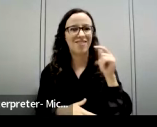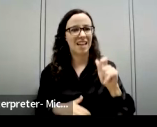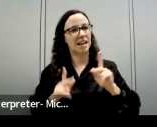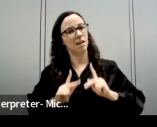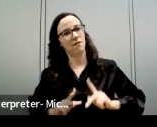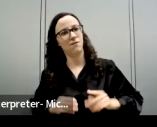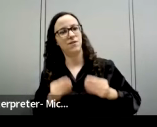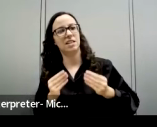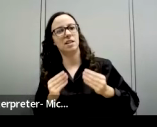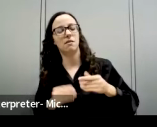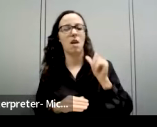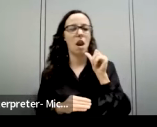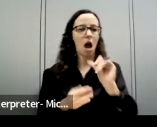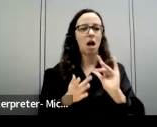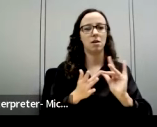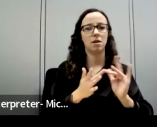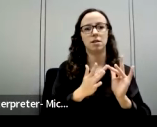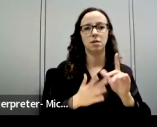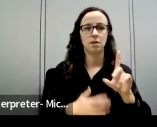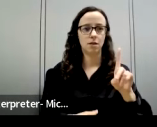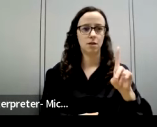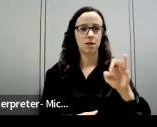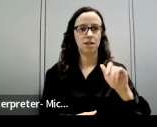copy instead of a digital copy.